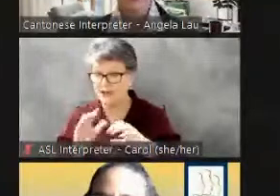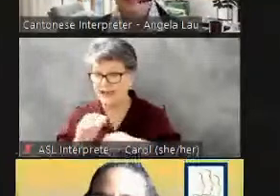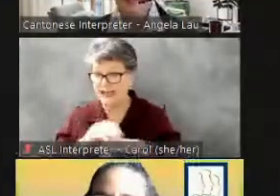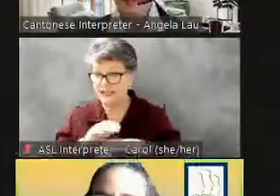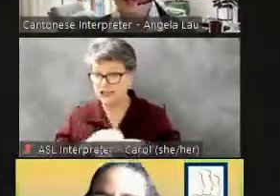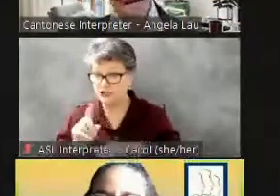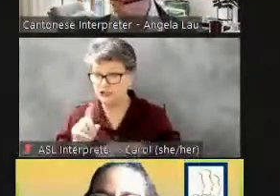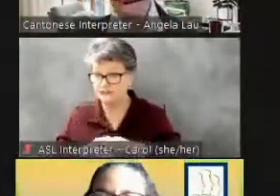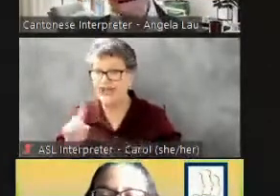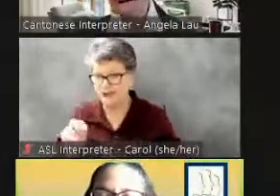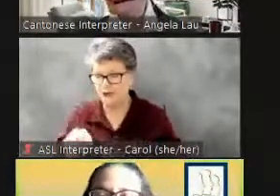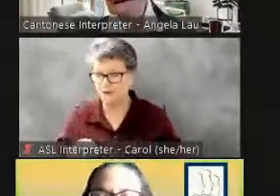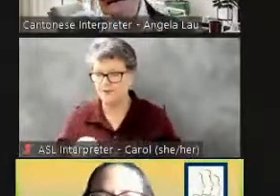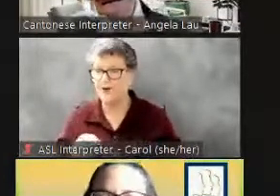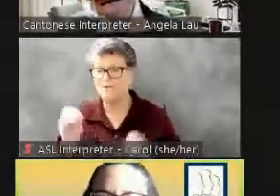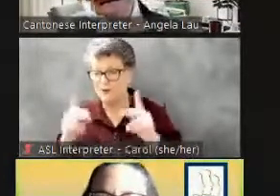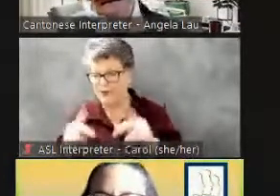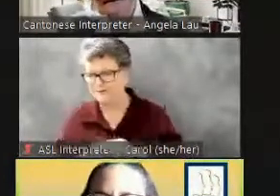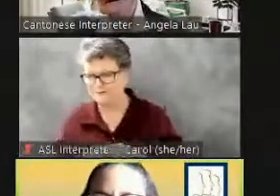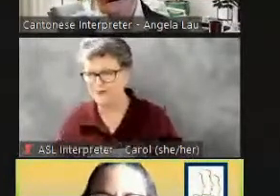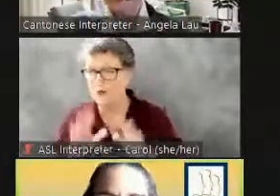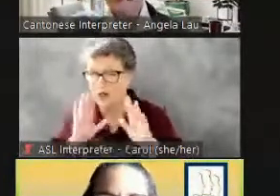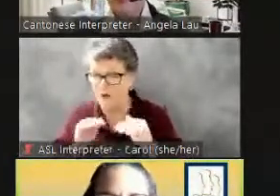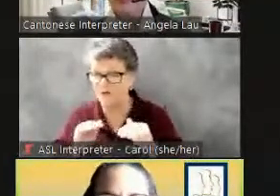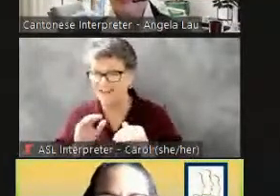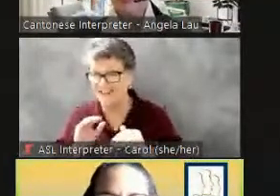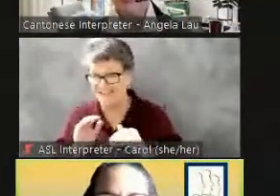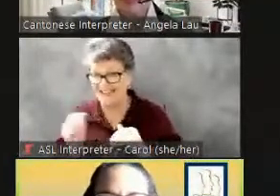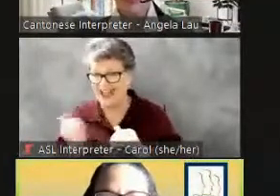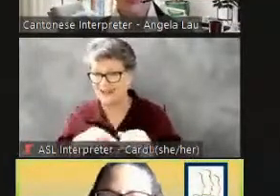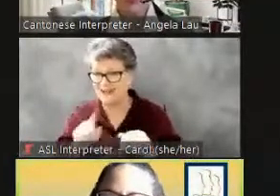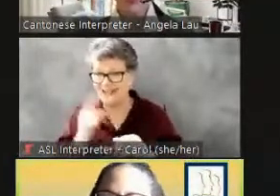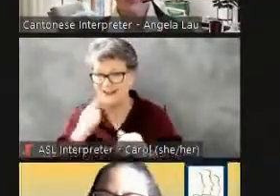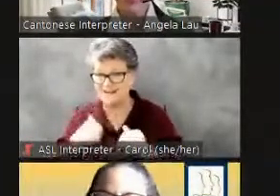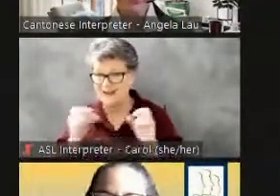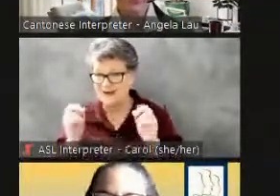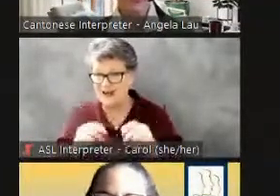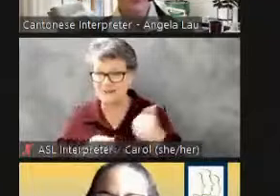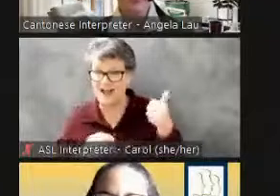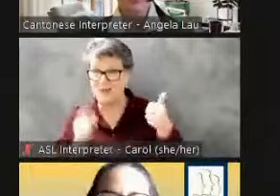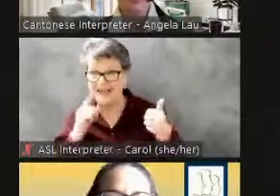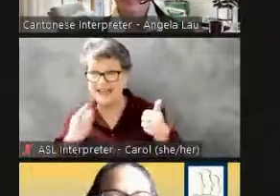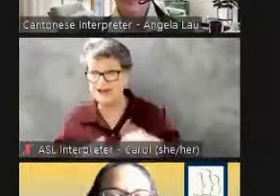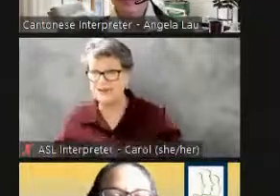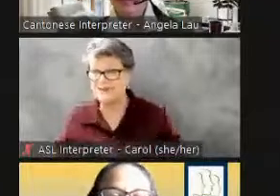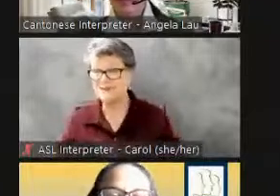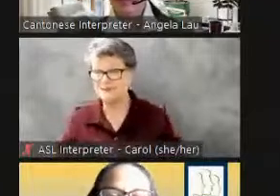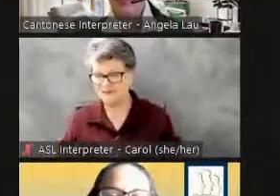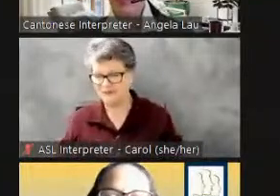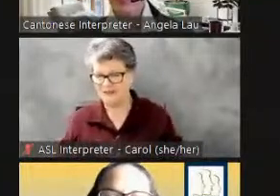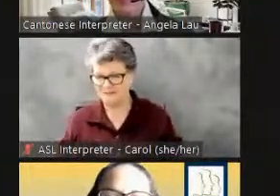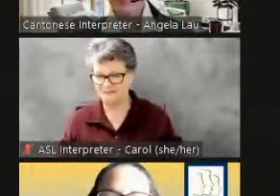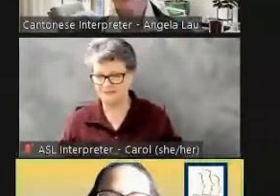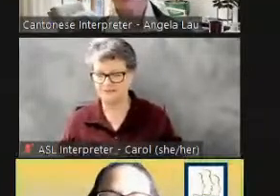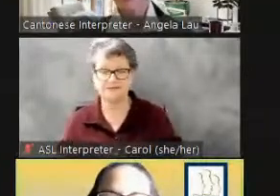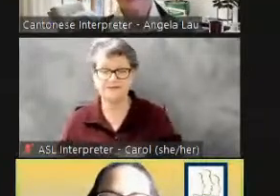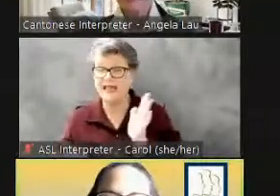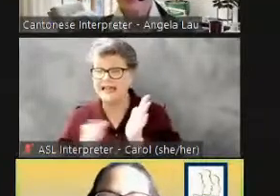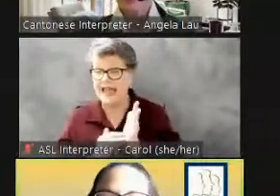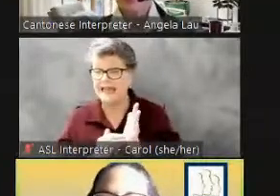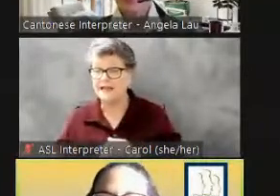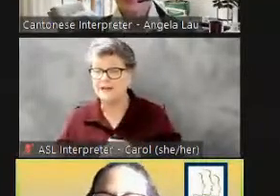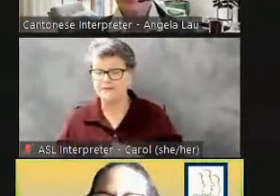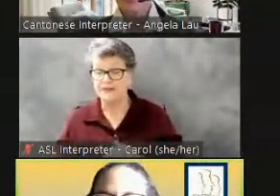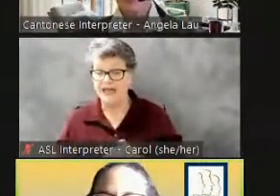I do. Okay. Well, hopefully others can hear me okay. Yeah, I can hear you. So again, as